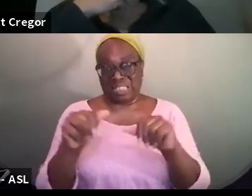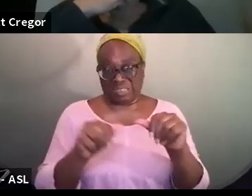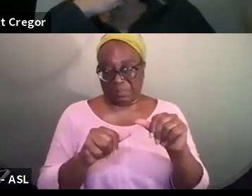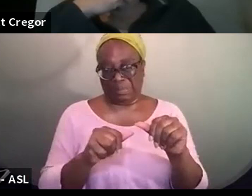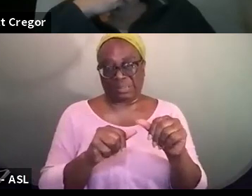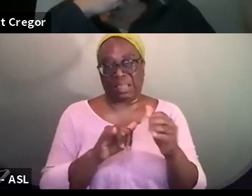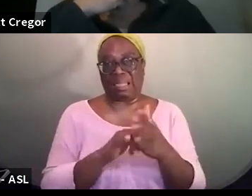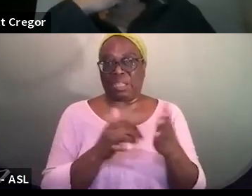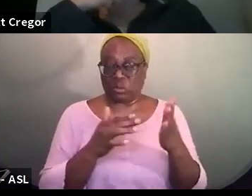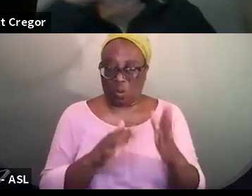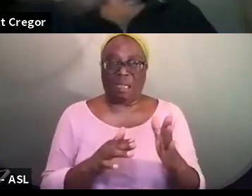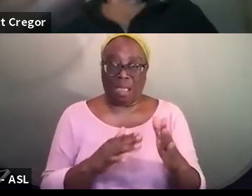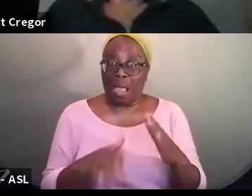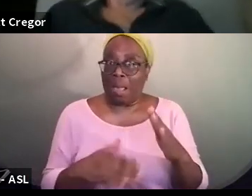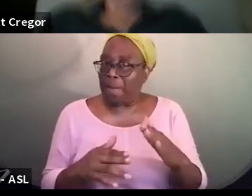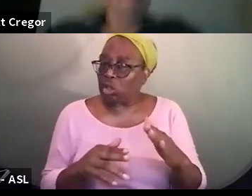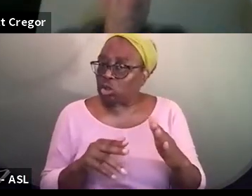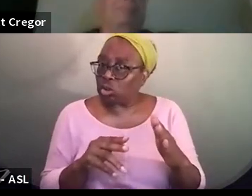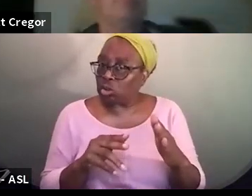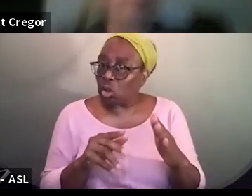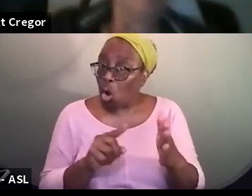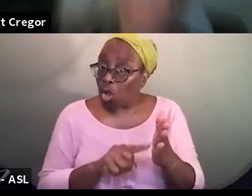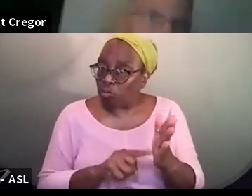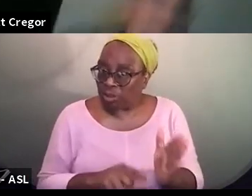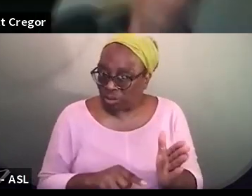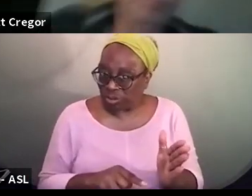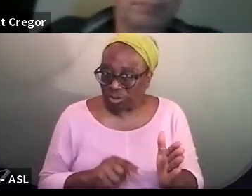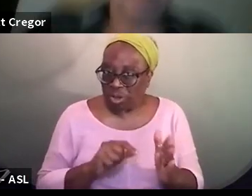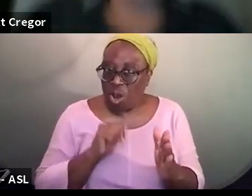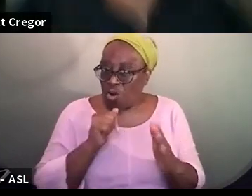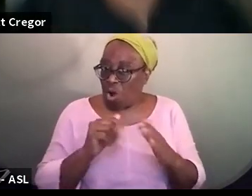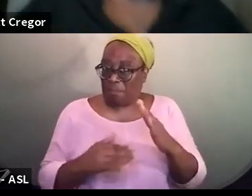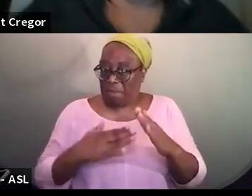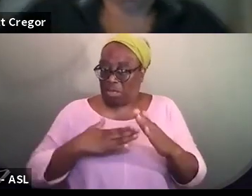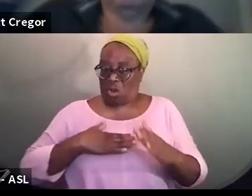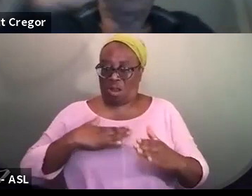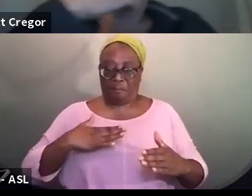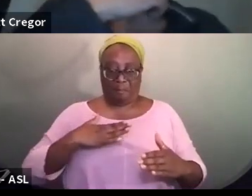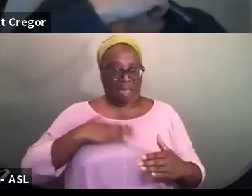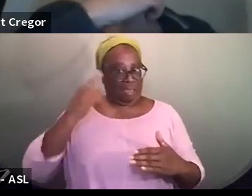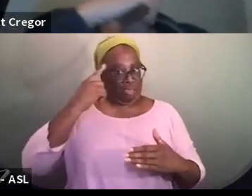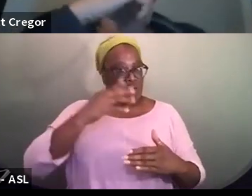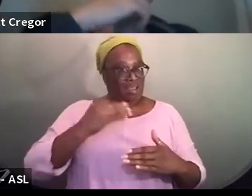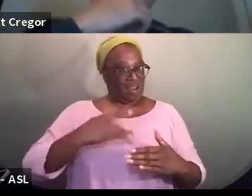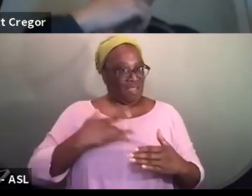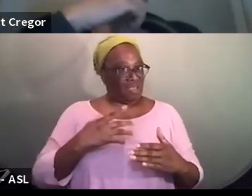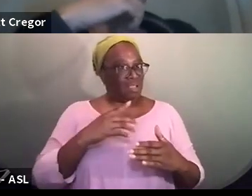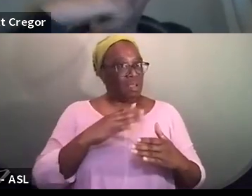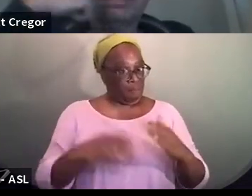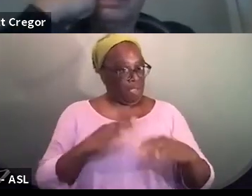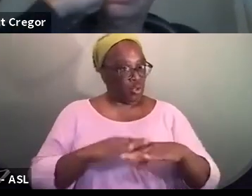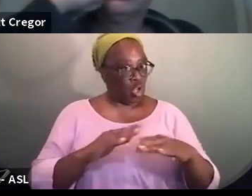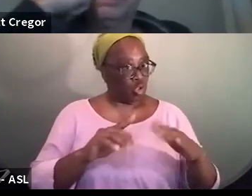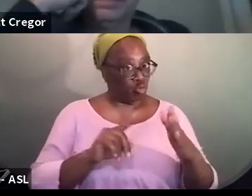way based on the research, not based on how I feel or what I think, but based on the research that has been done in this